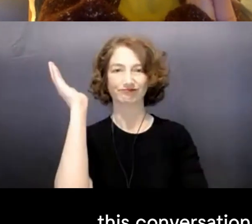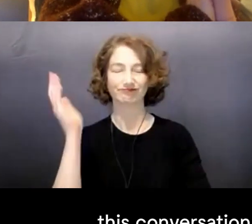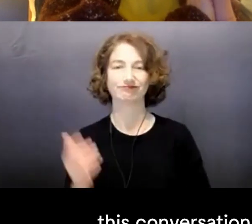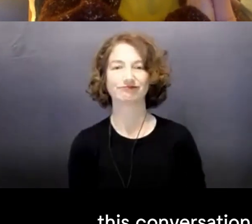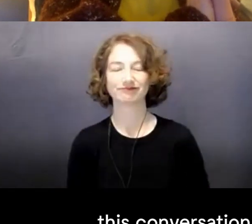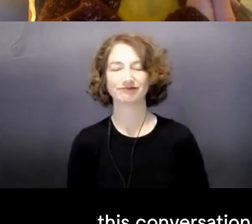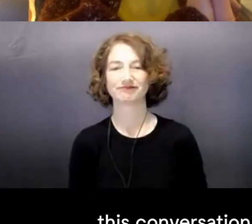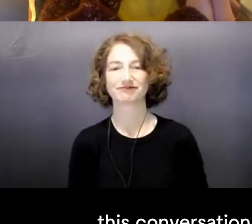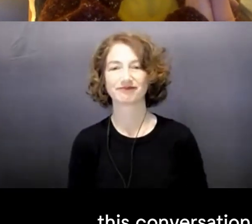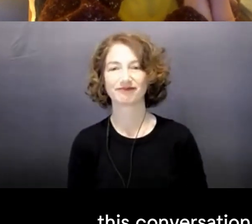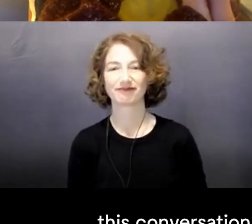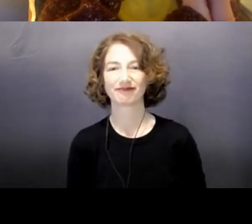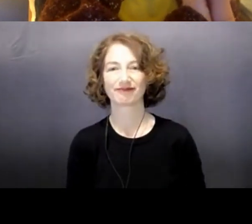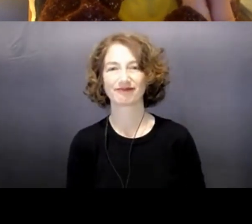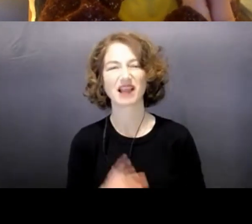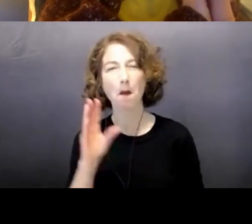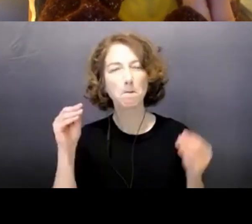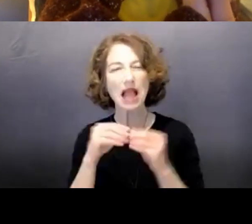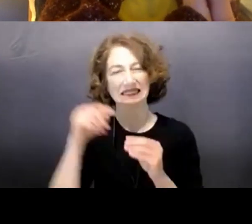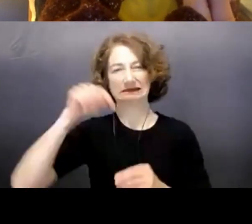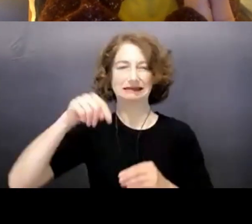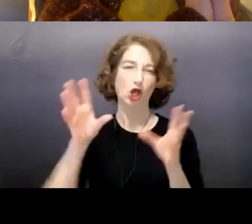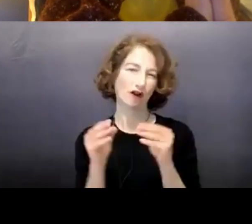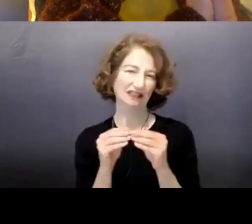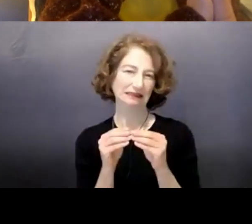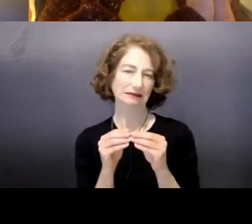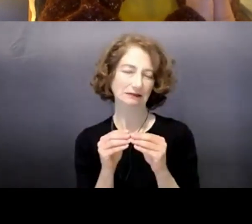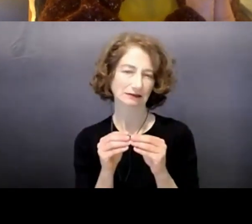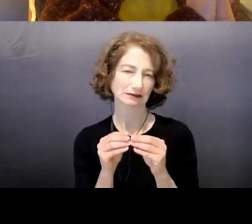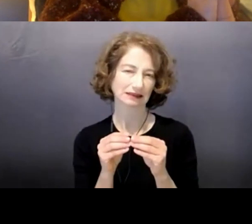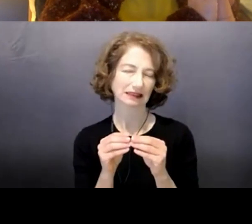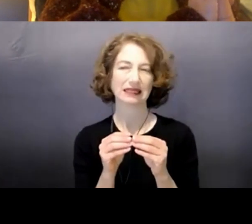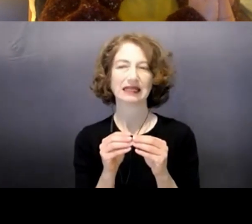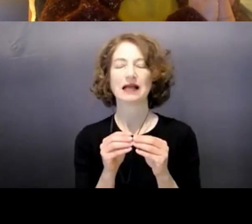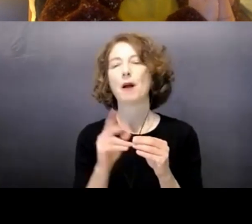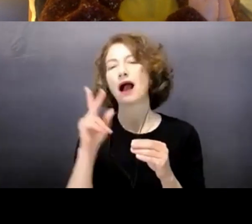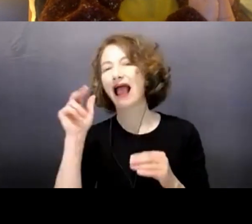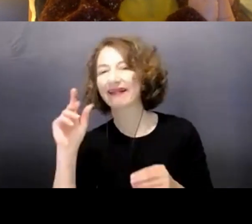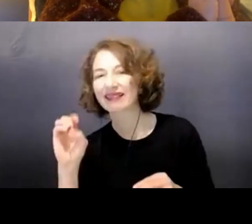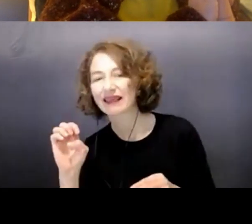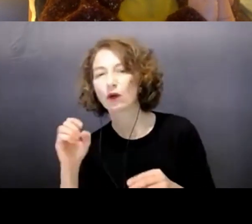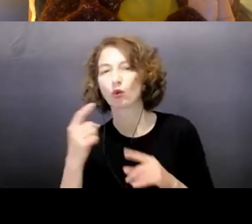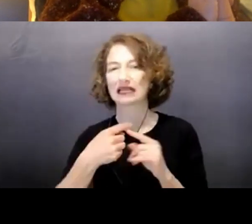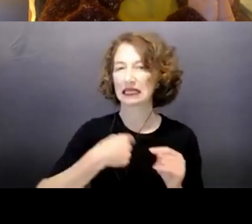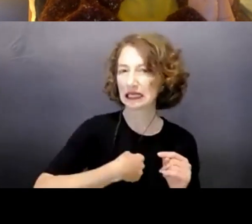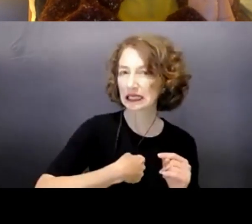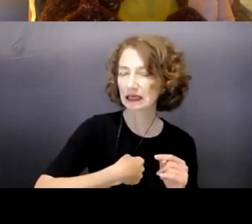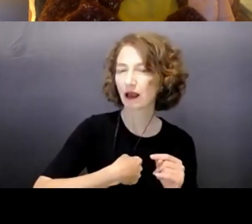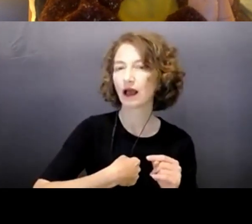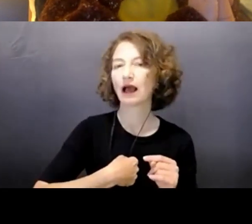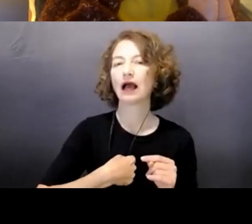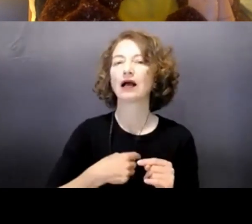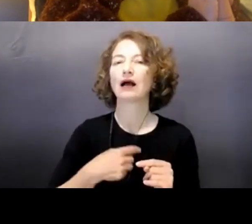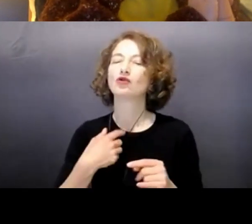actually fitting into this conference, because I think how Kate and I tried to do our curatorial